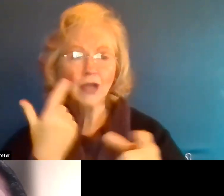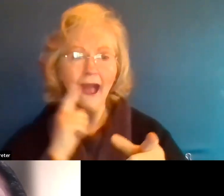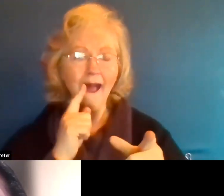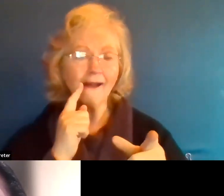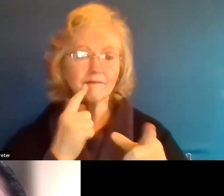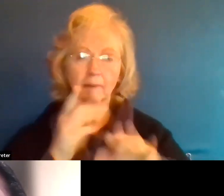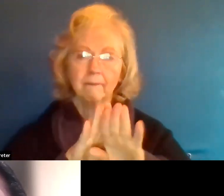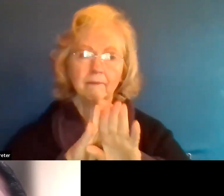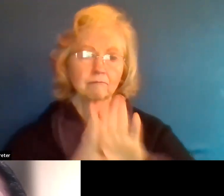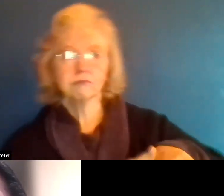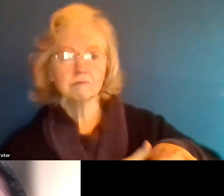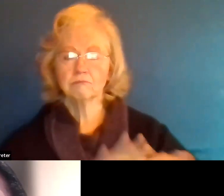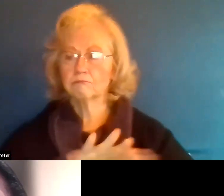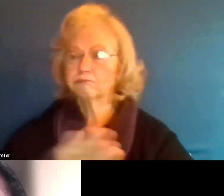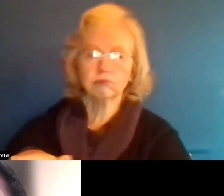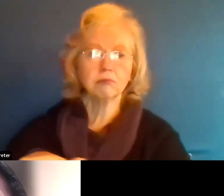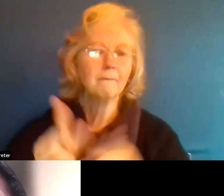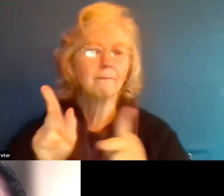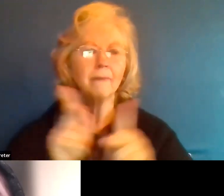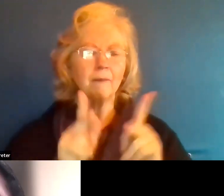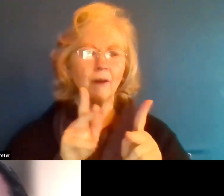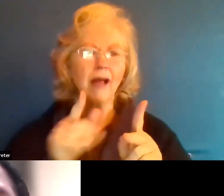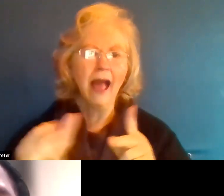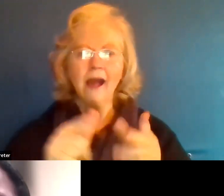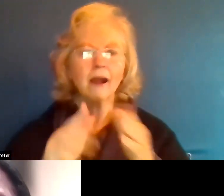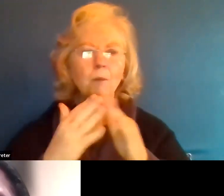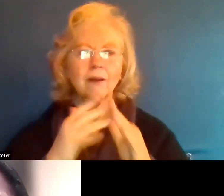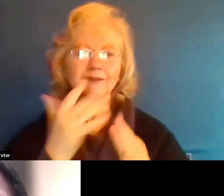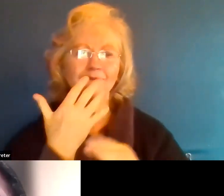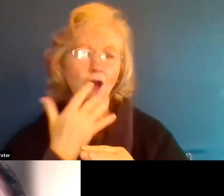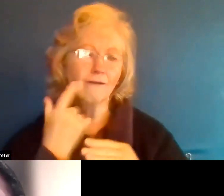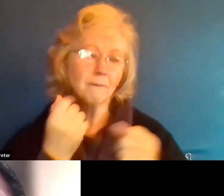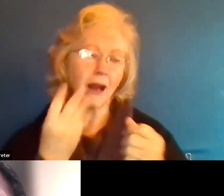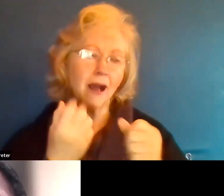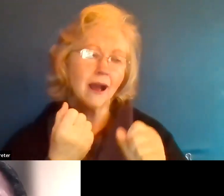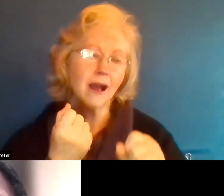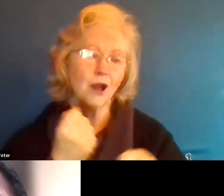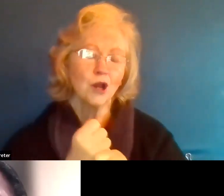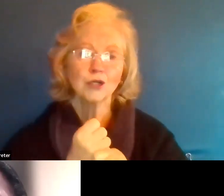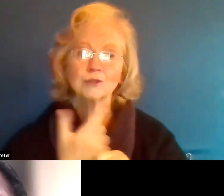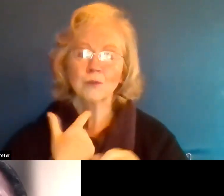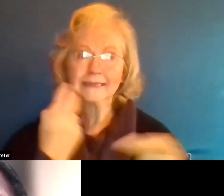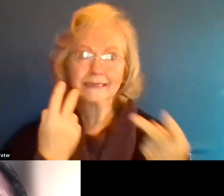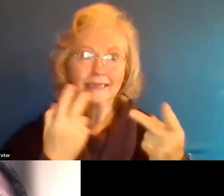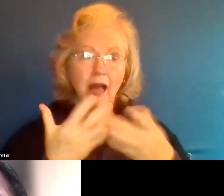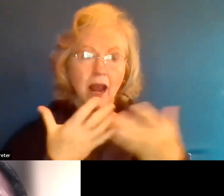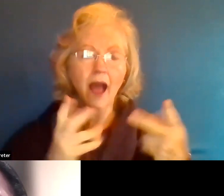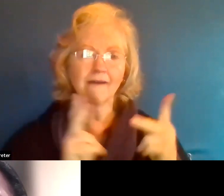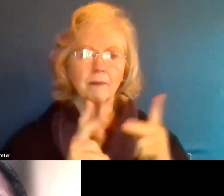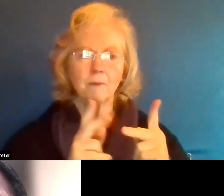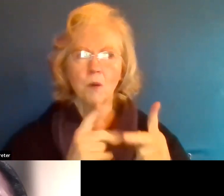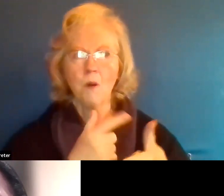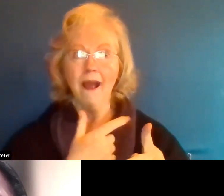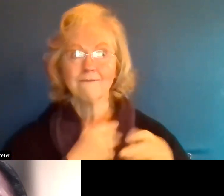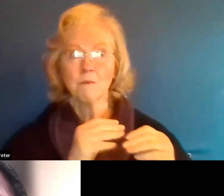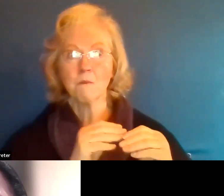or that have excluded communities of color for generations. And so we see a lot of people who have a lot more systemic power tend